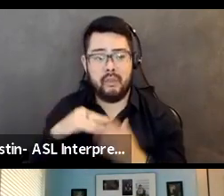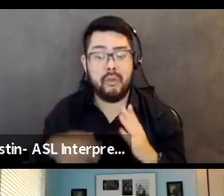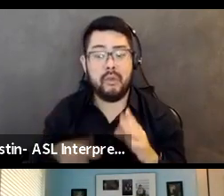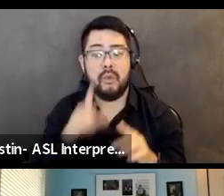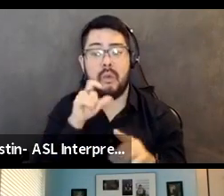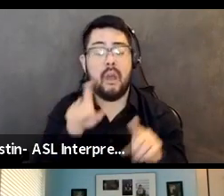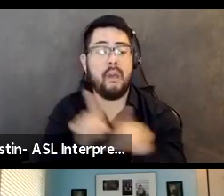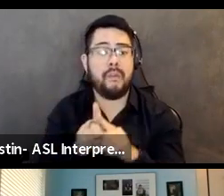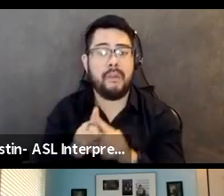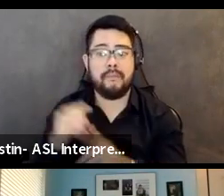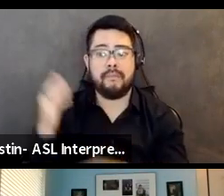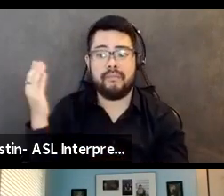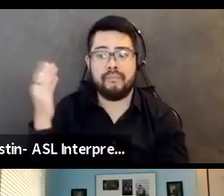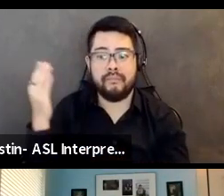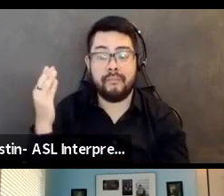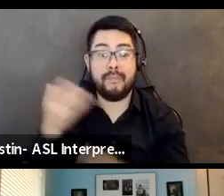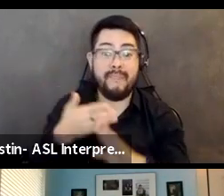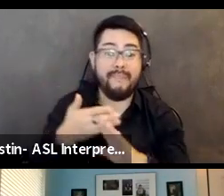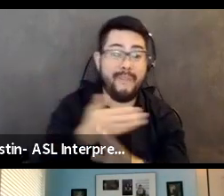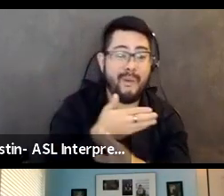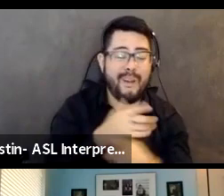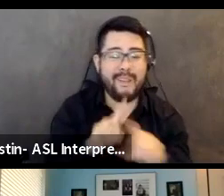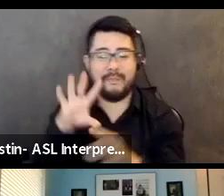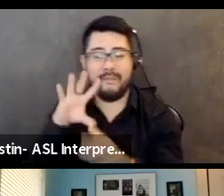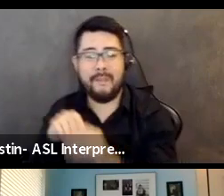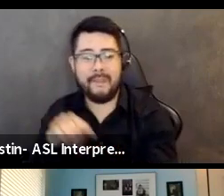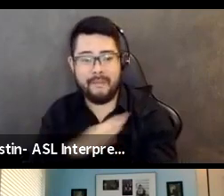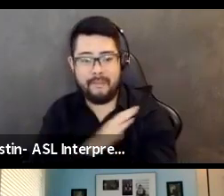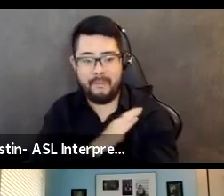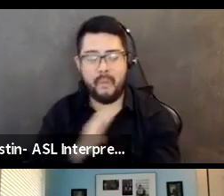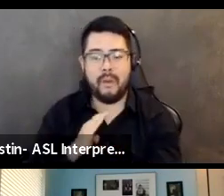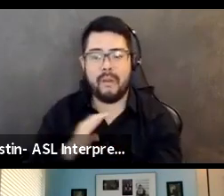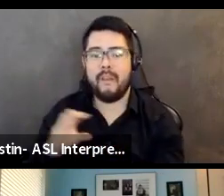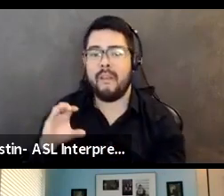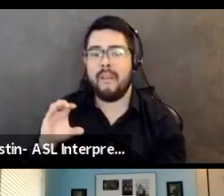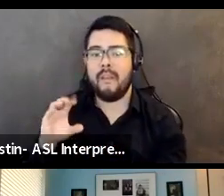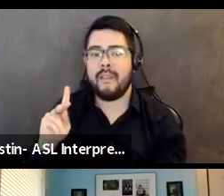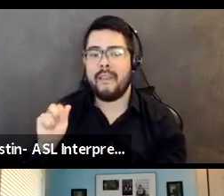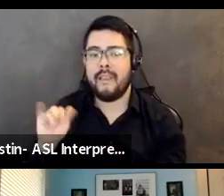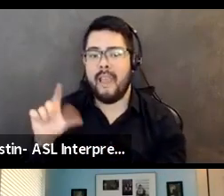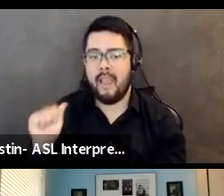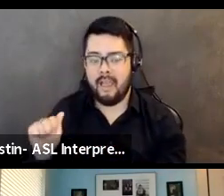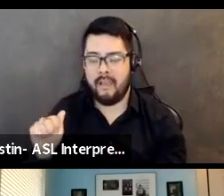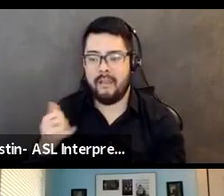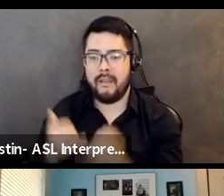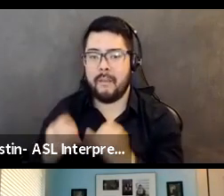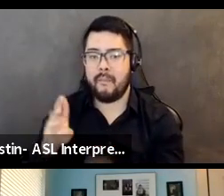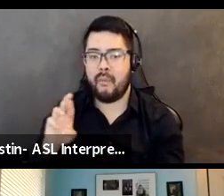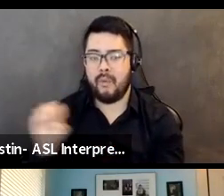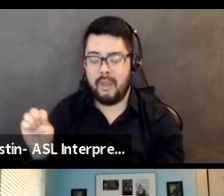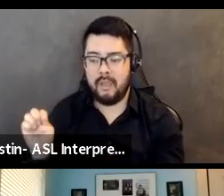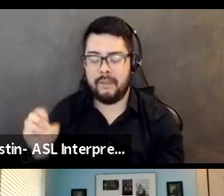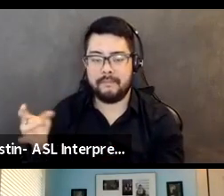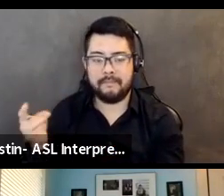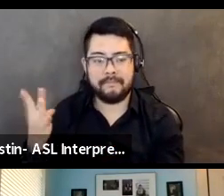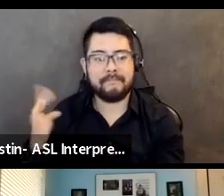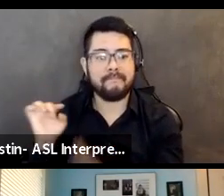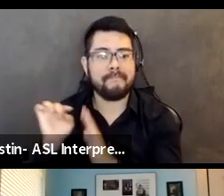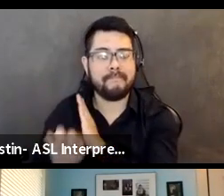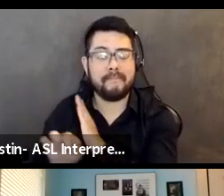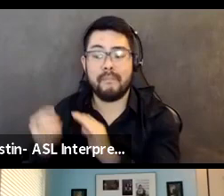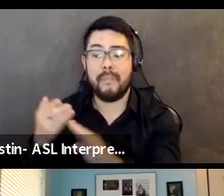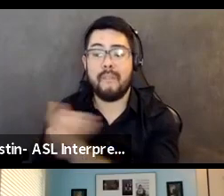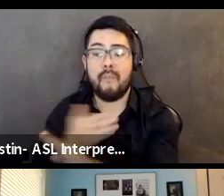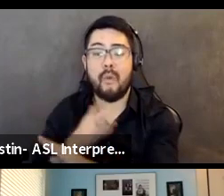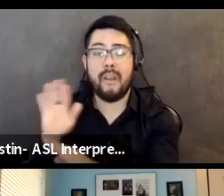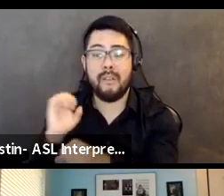before and outside of this board uh the board offices caleb reed was tragically killed before he could see his work for